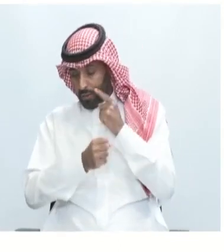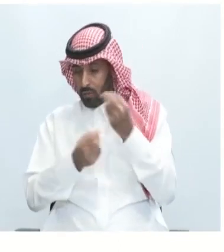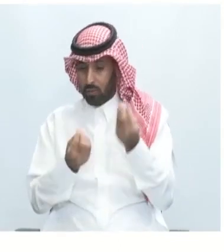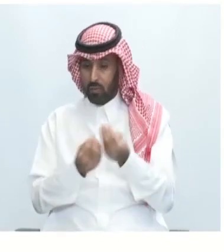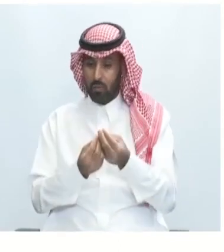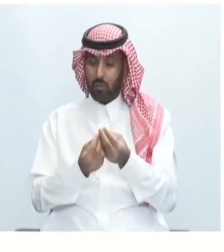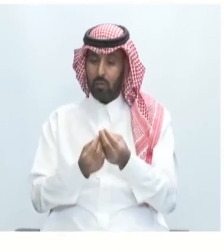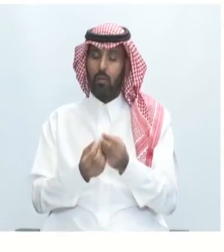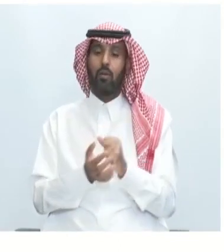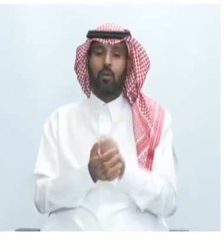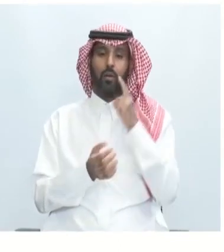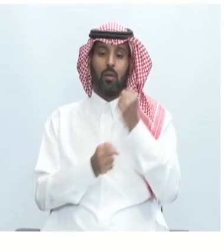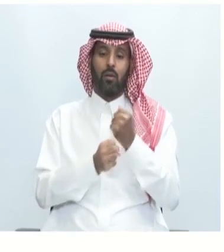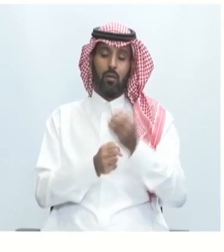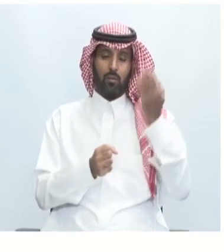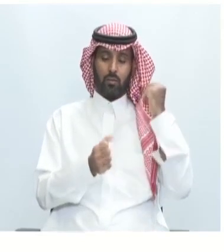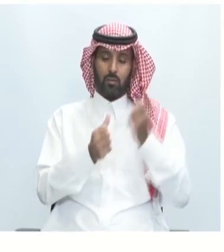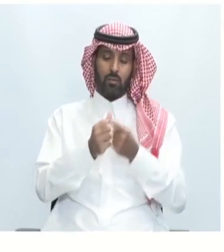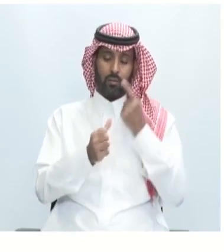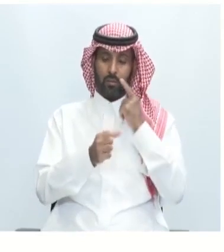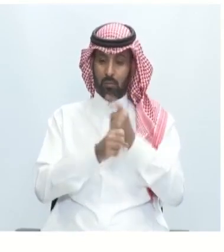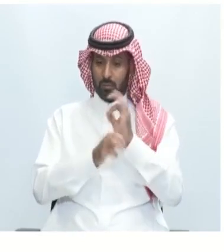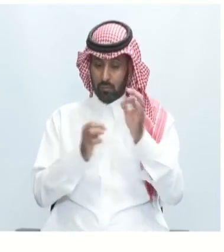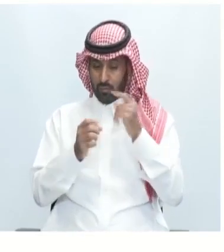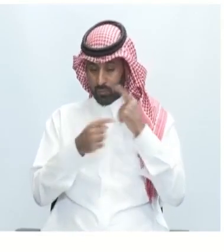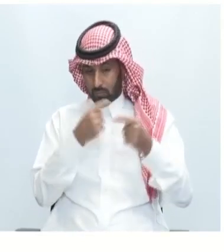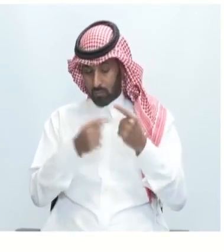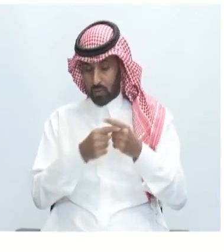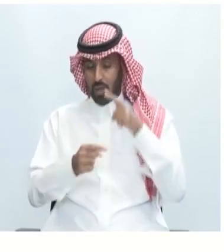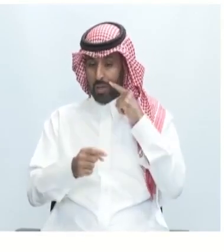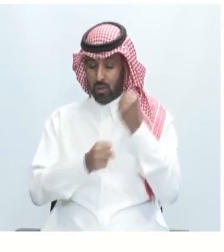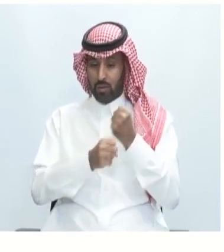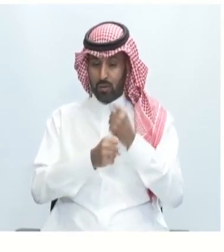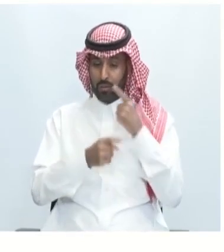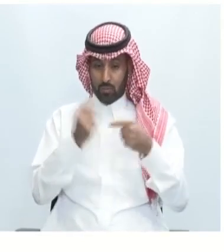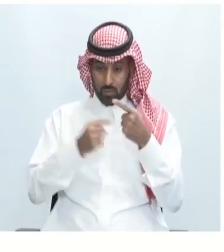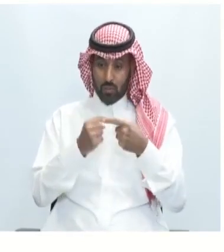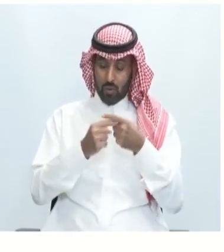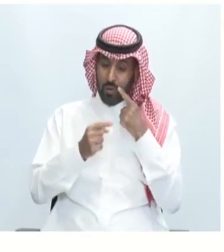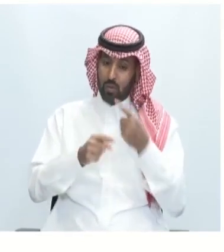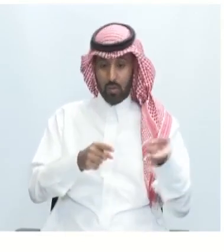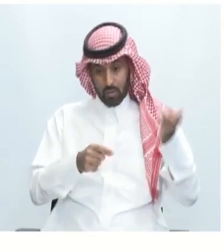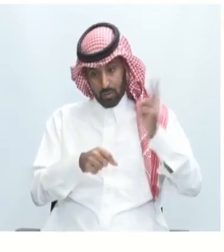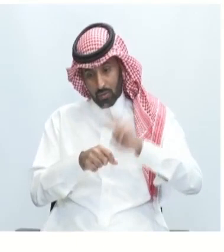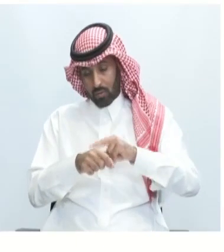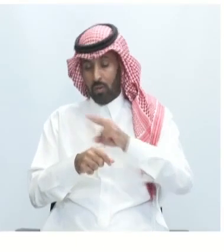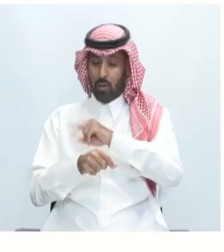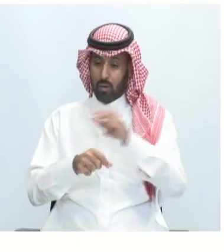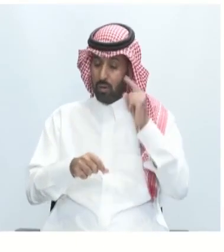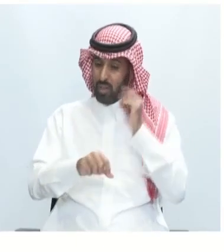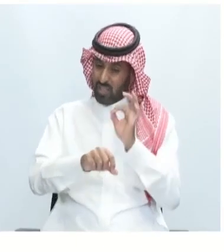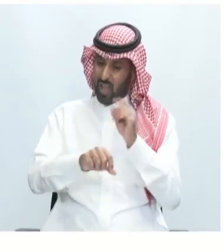happened in the past. Again, we use the past perfect progressive when an activity was in progress at the